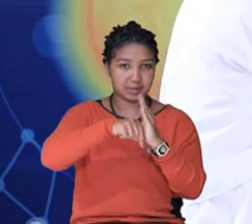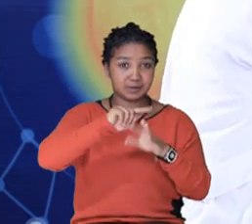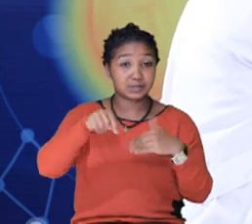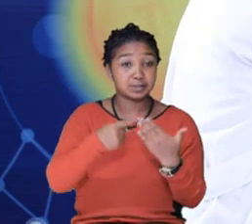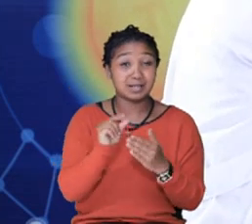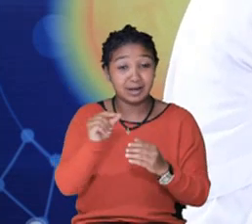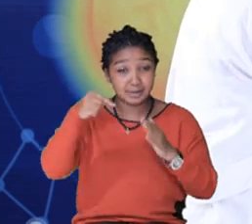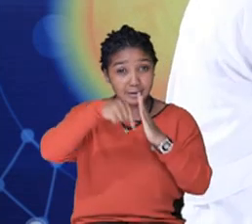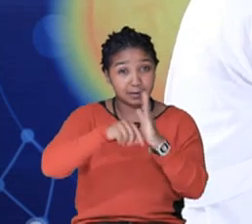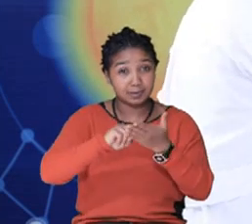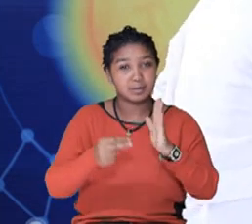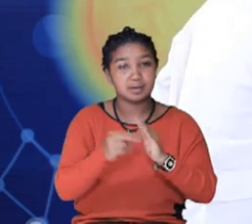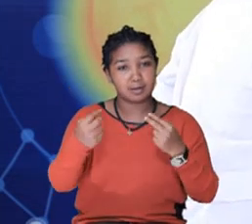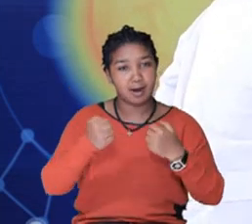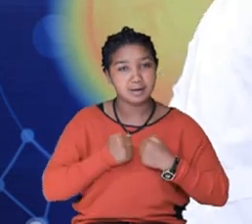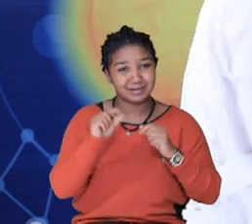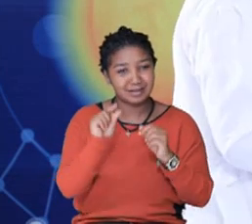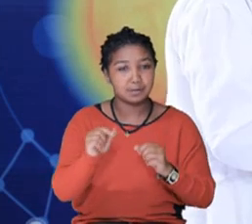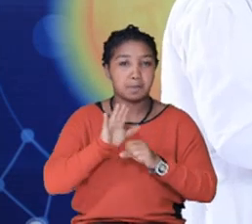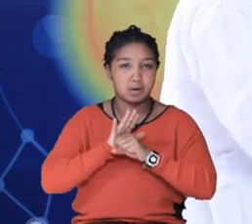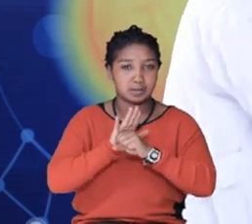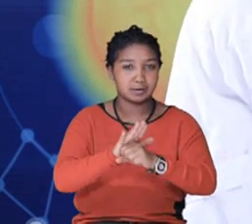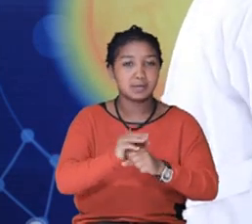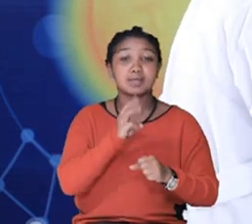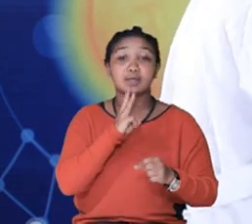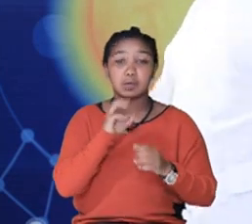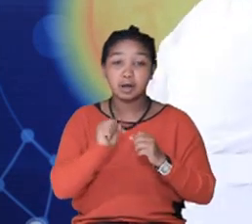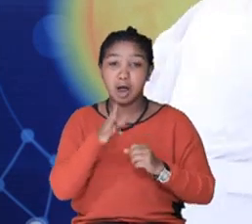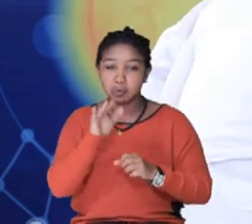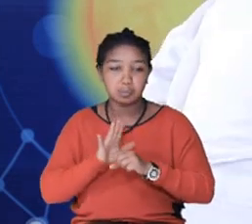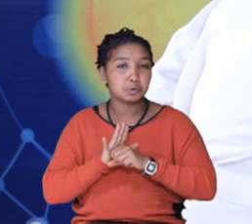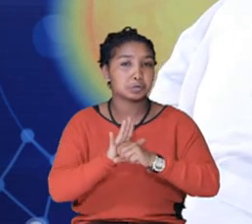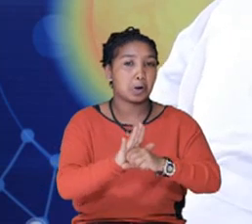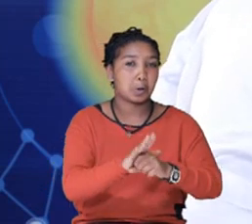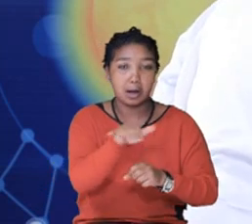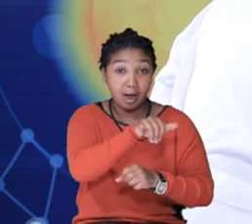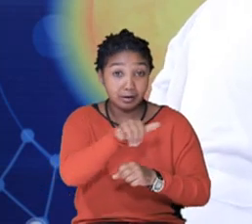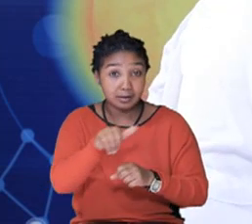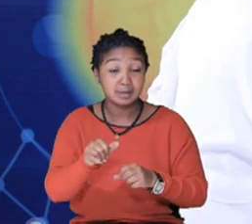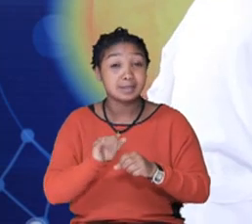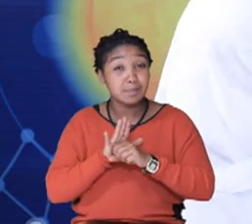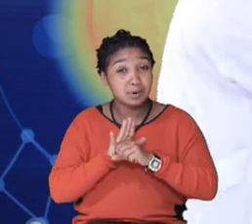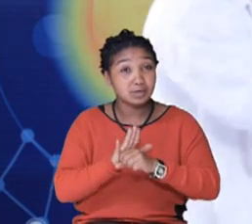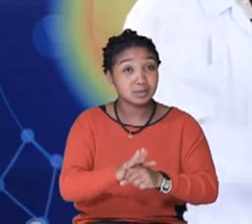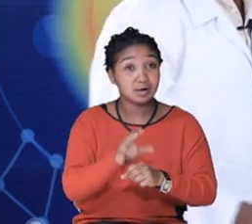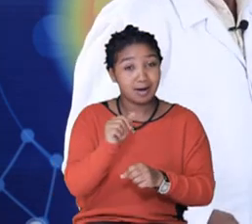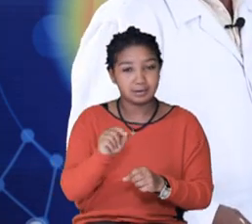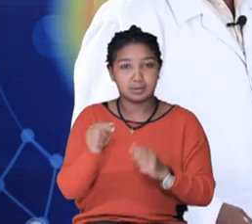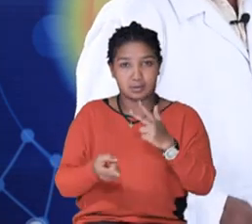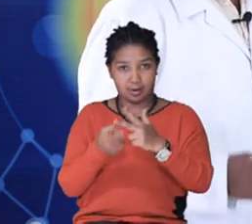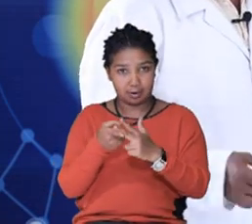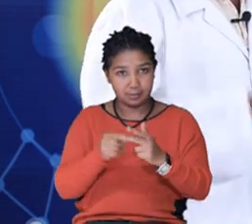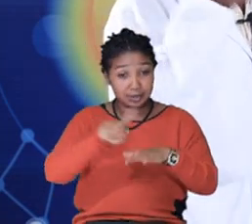Since it has a little depth, it has little pressure. The water cannot push away like the pressure at